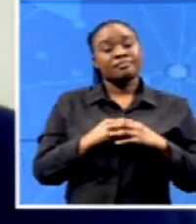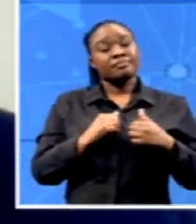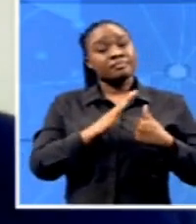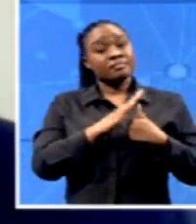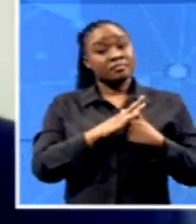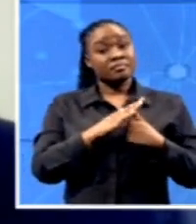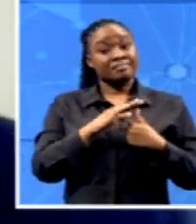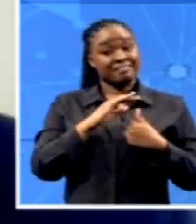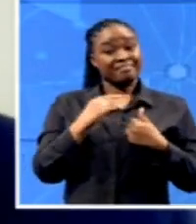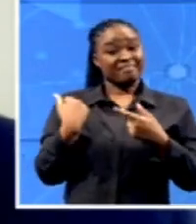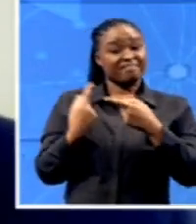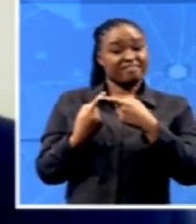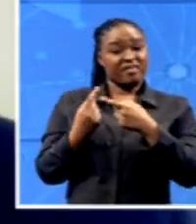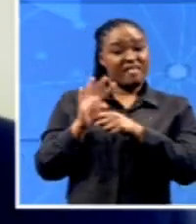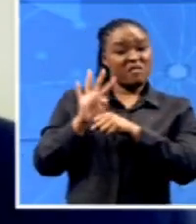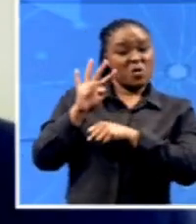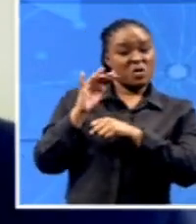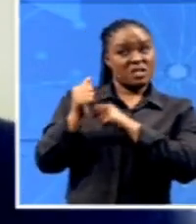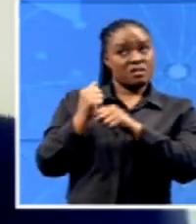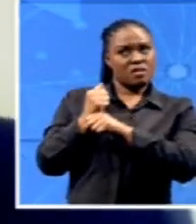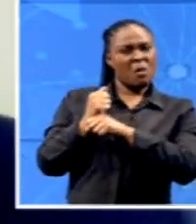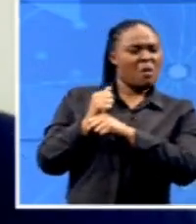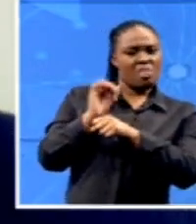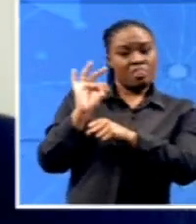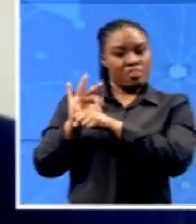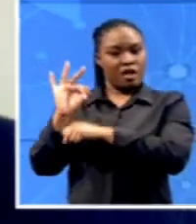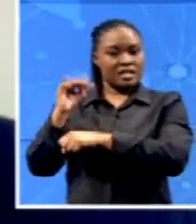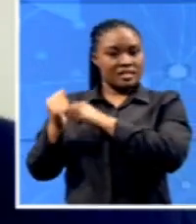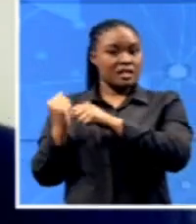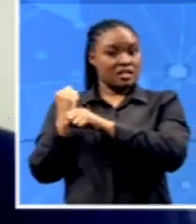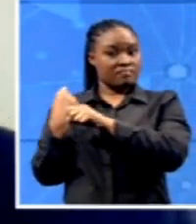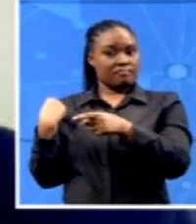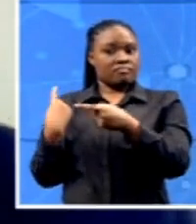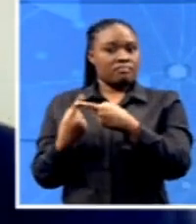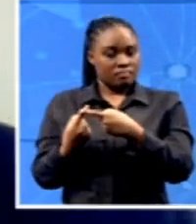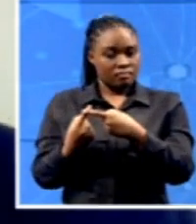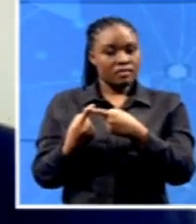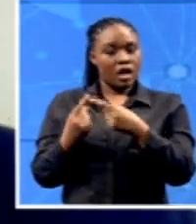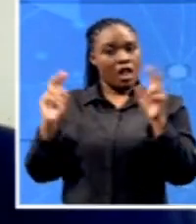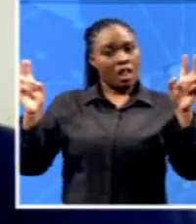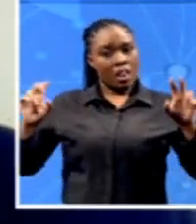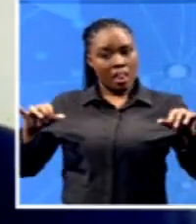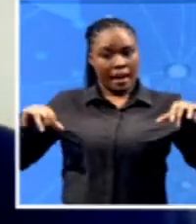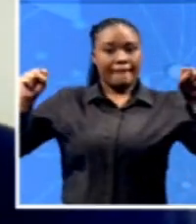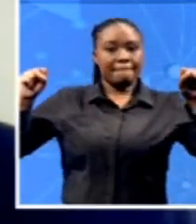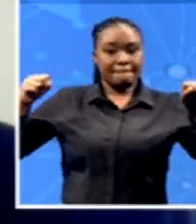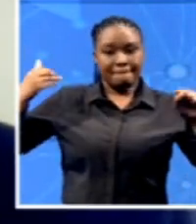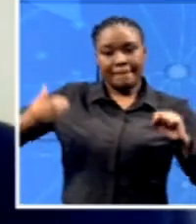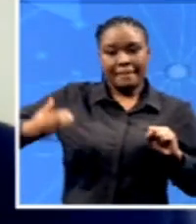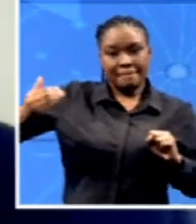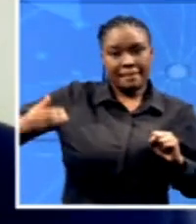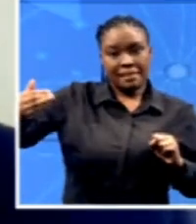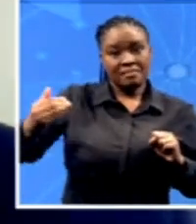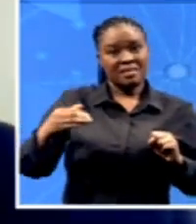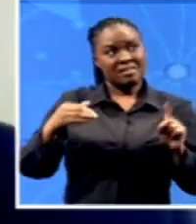or 13 that the government has shown an inability to solve the problem is